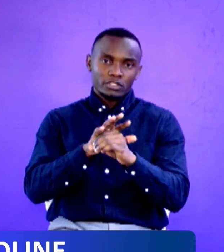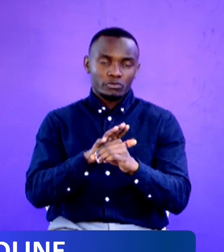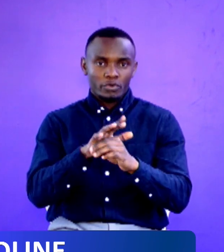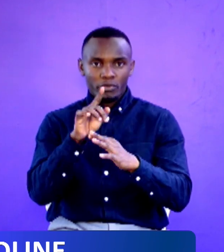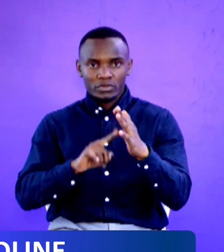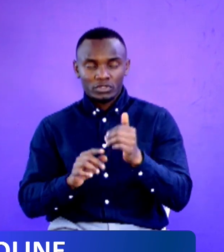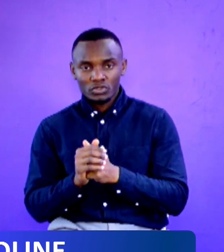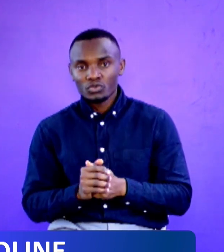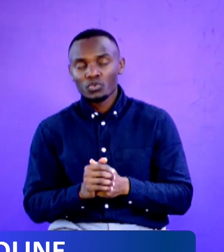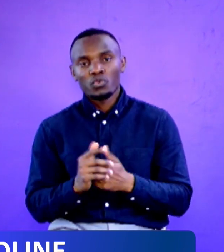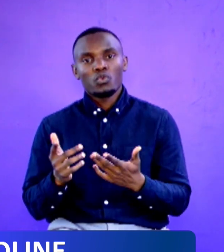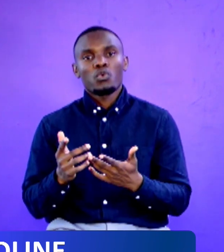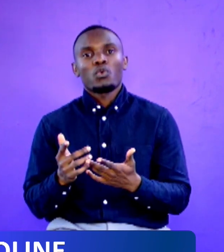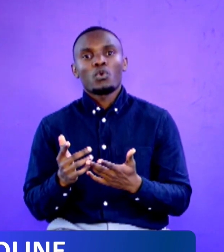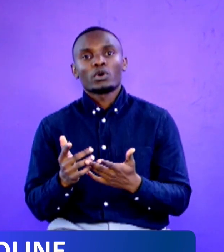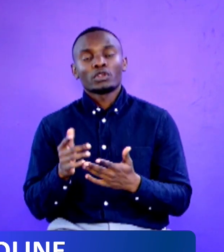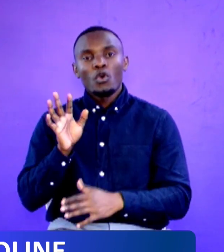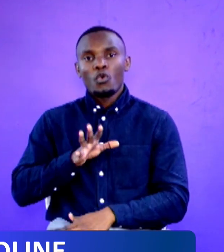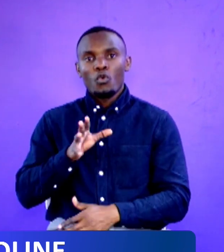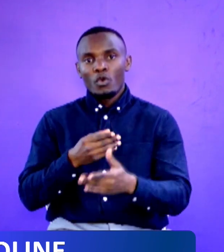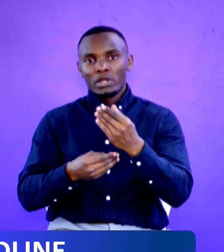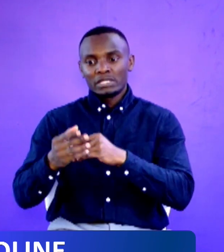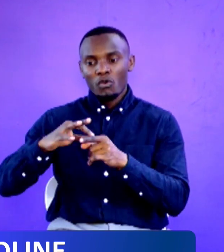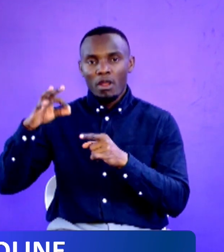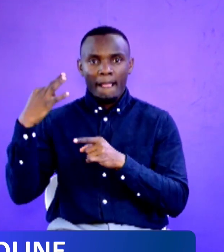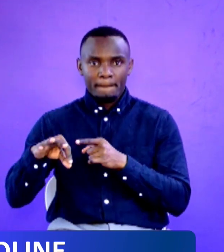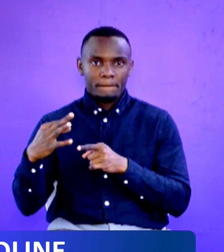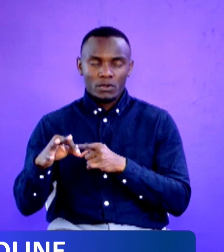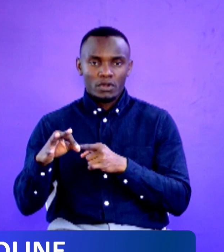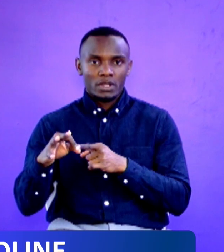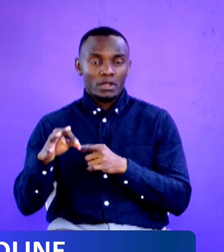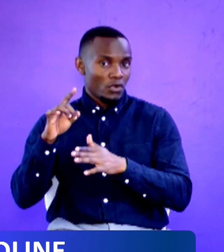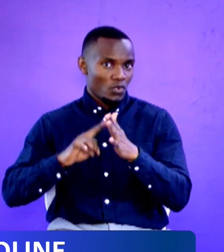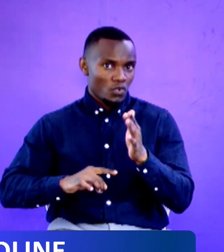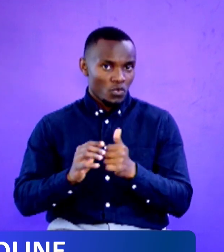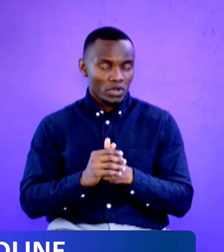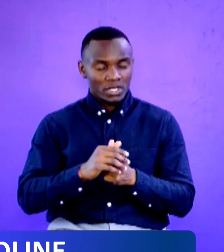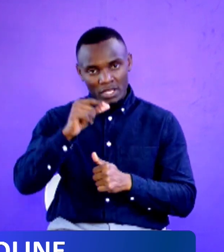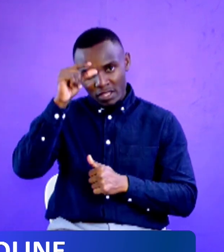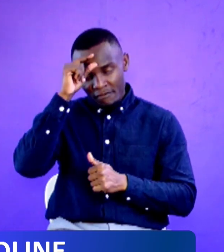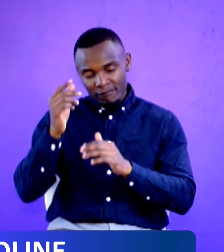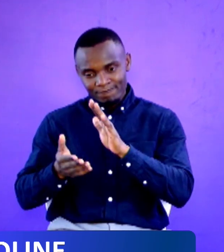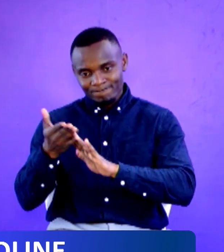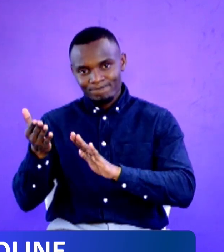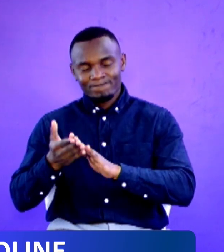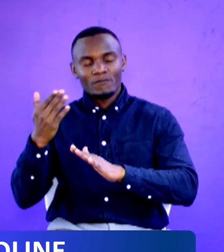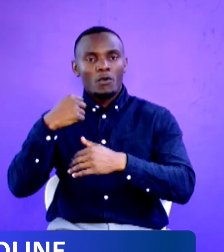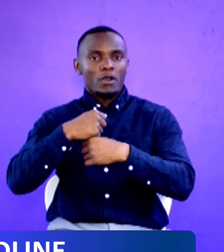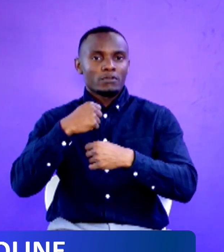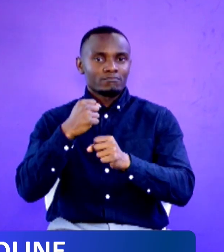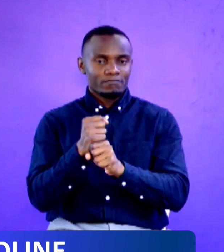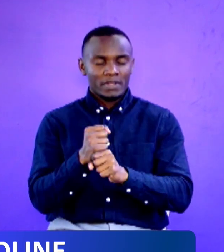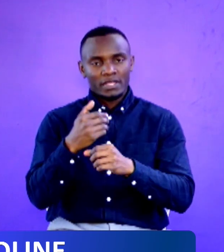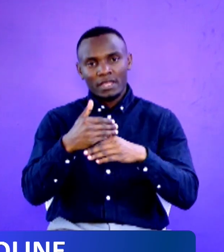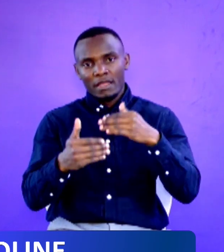other small-scale traders that the government is accelerating construction of modern markets and provision of grants in a bid to